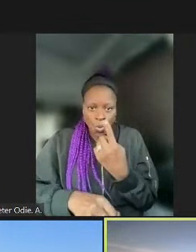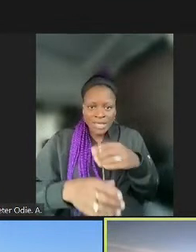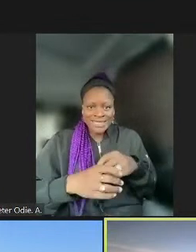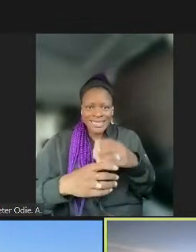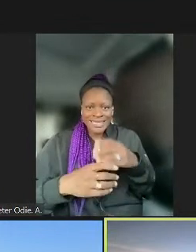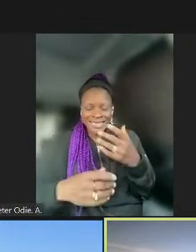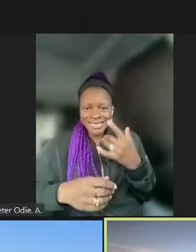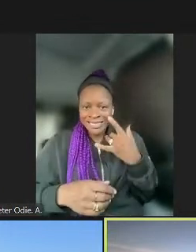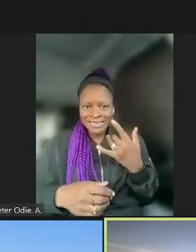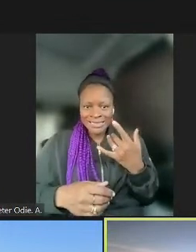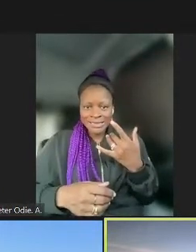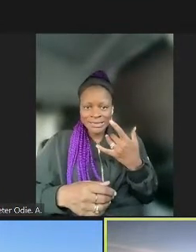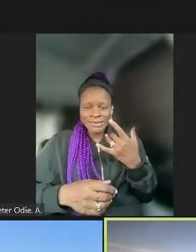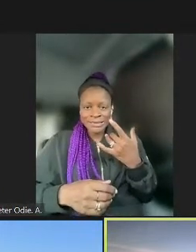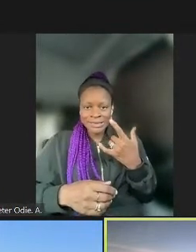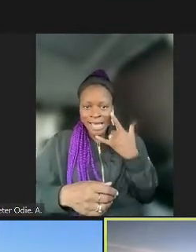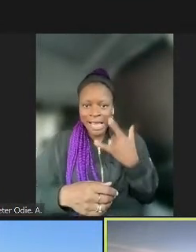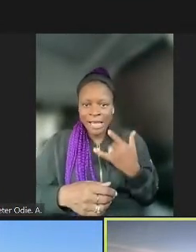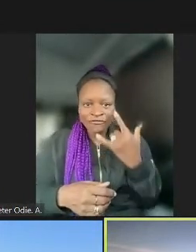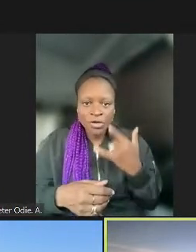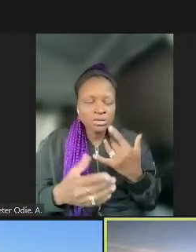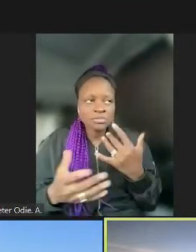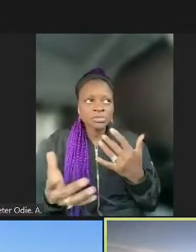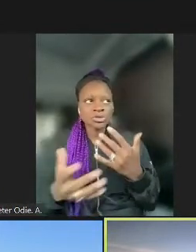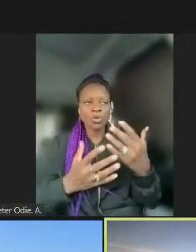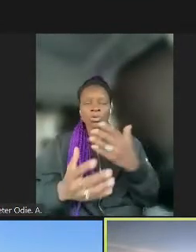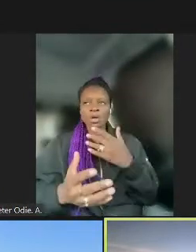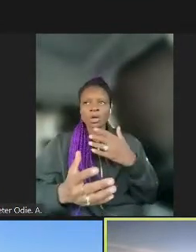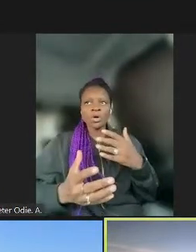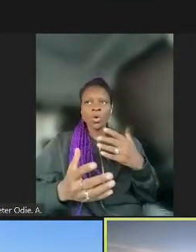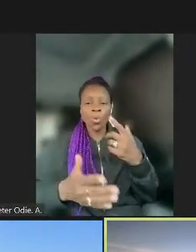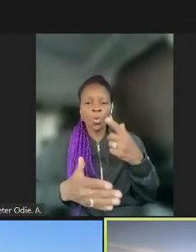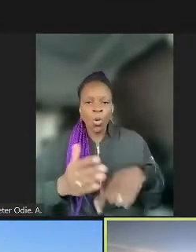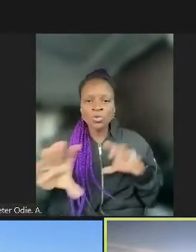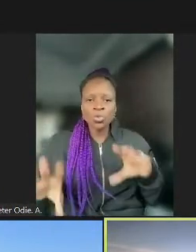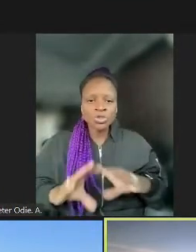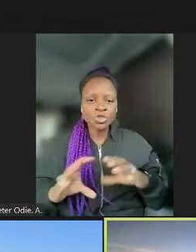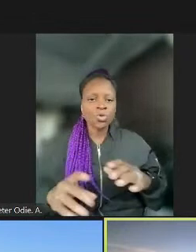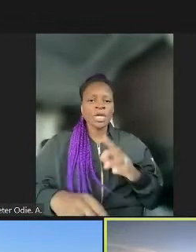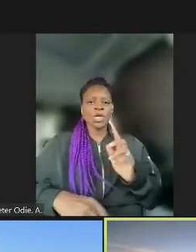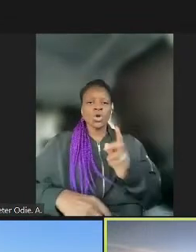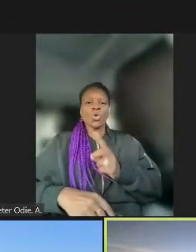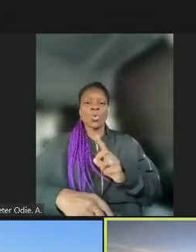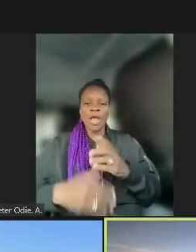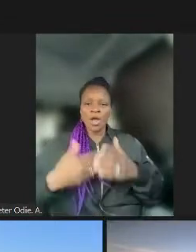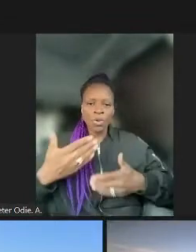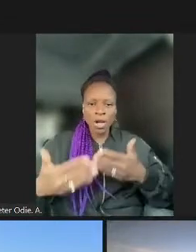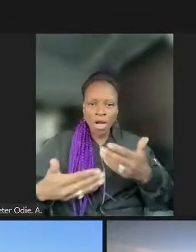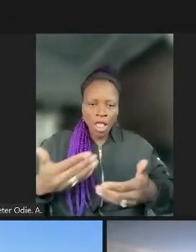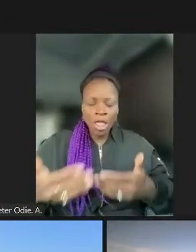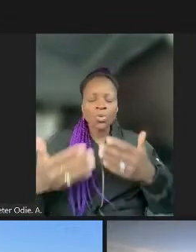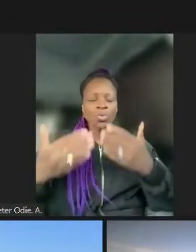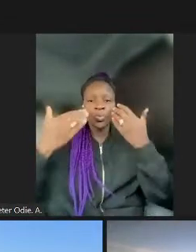us to understand where we're going with our numbers to understand how this variant might affect that.